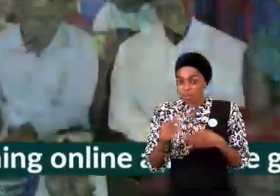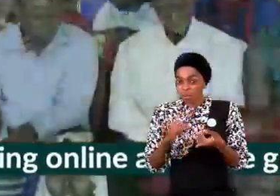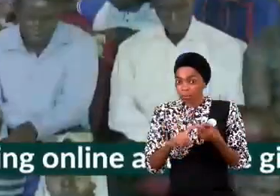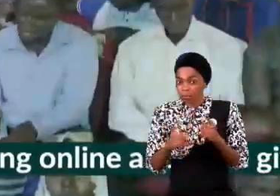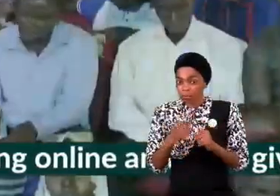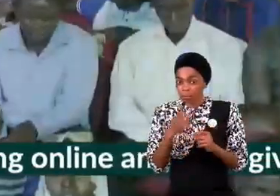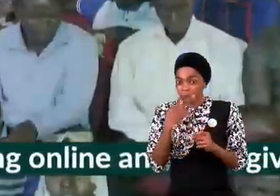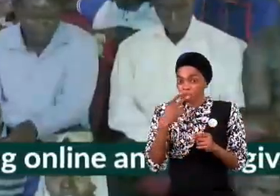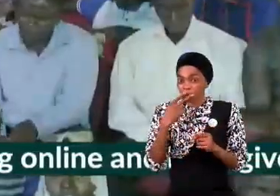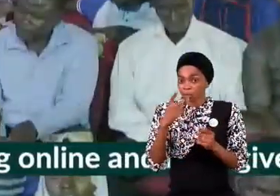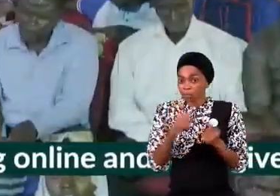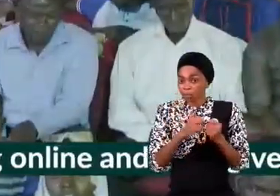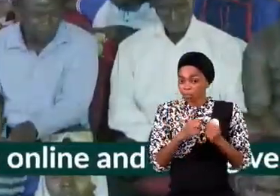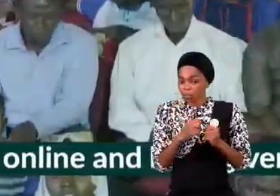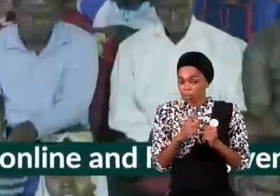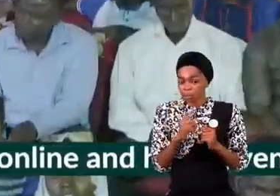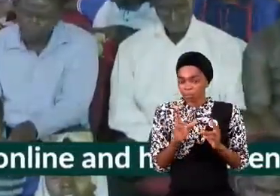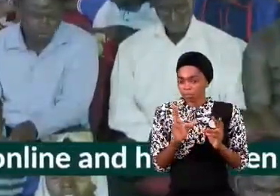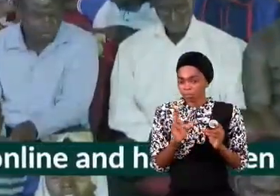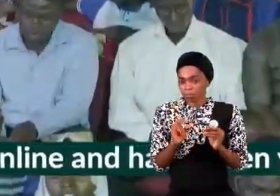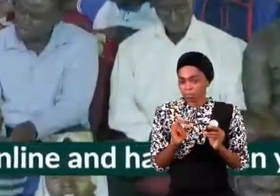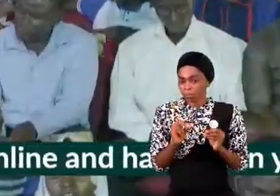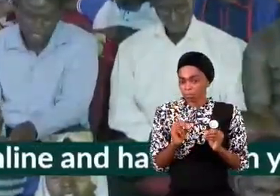Hall 3.